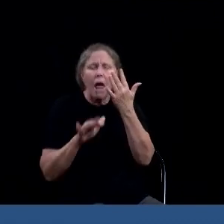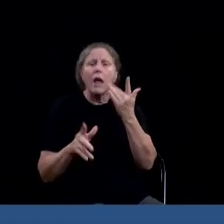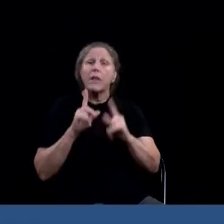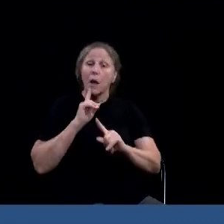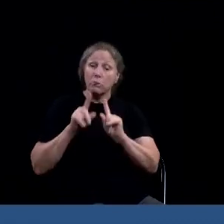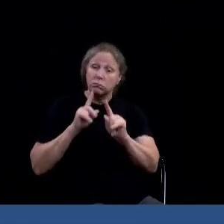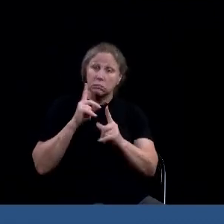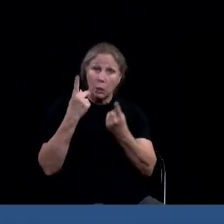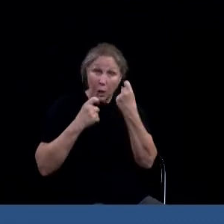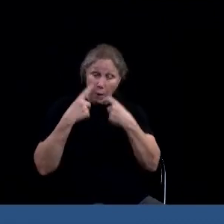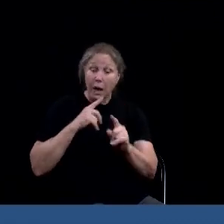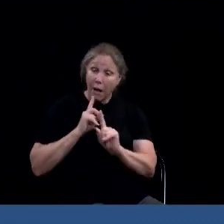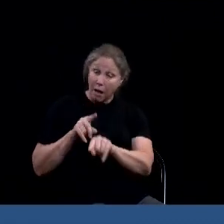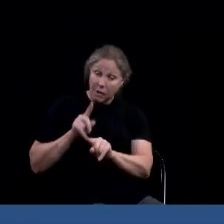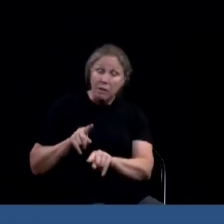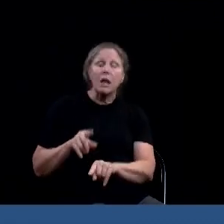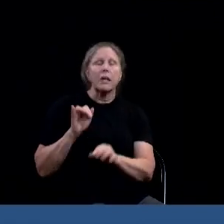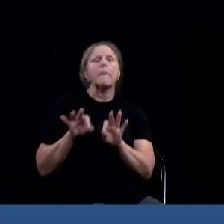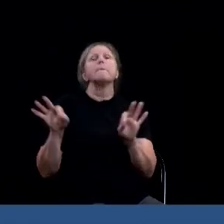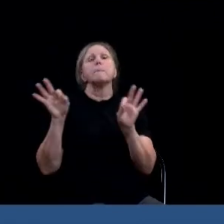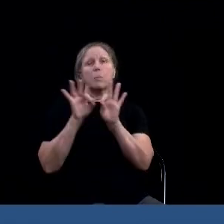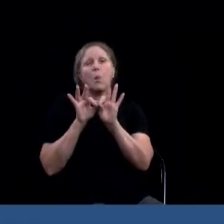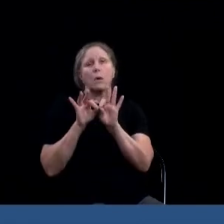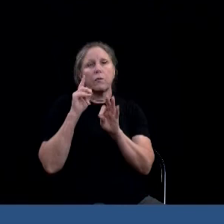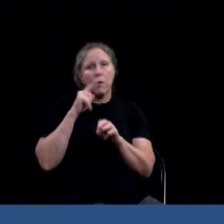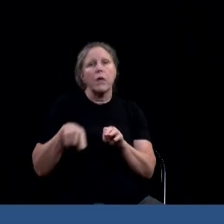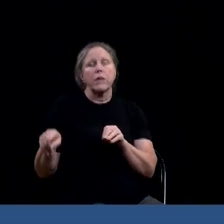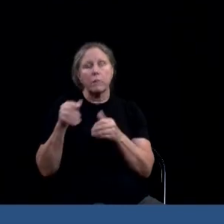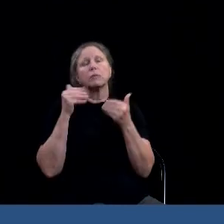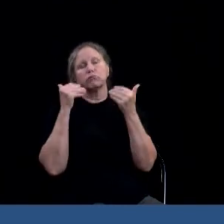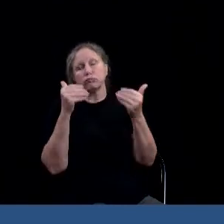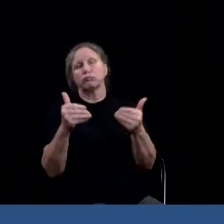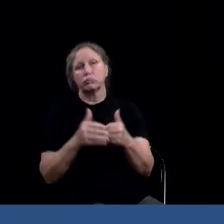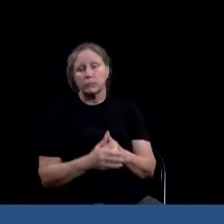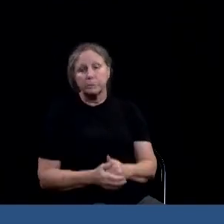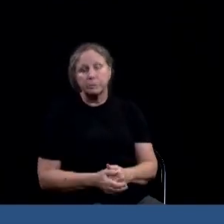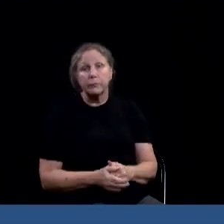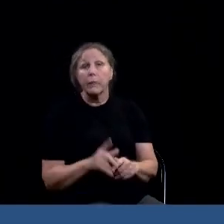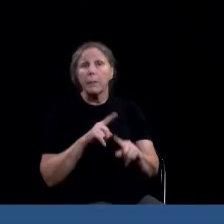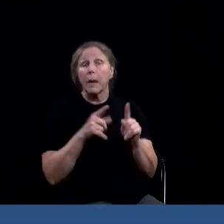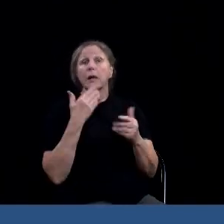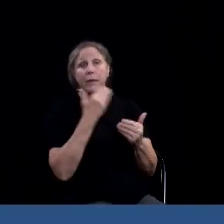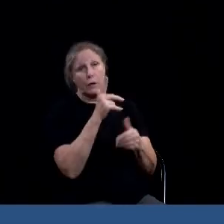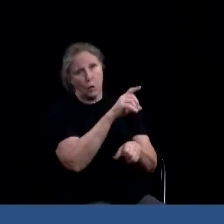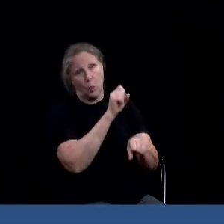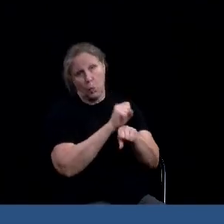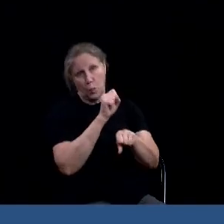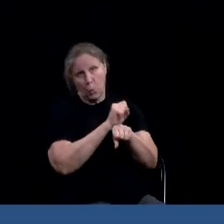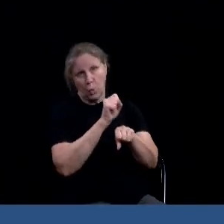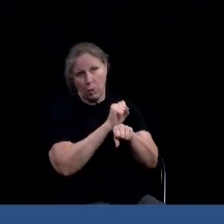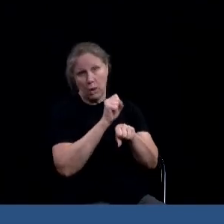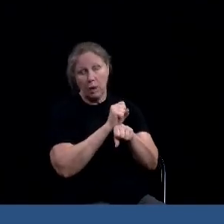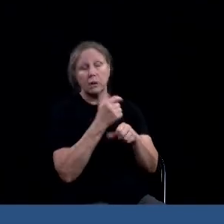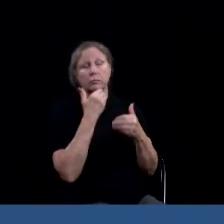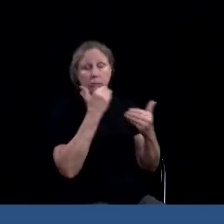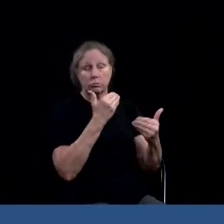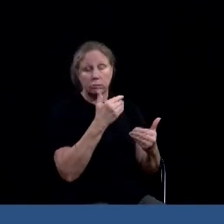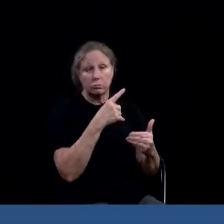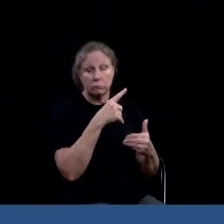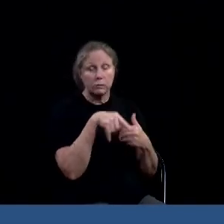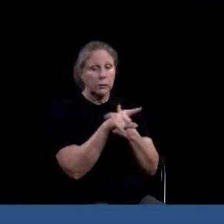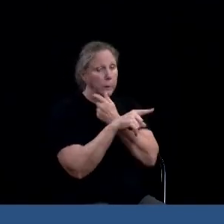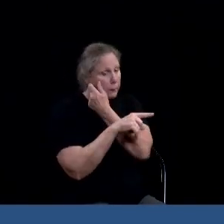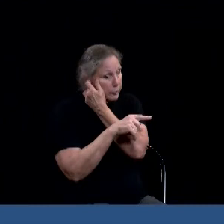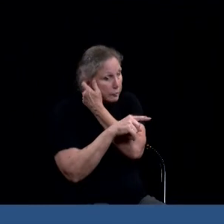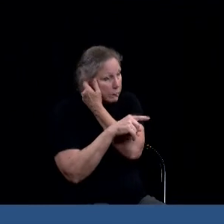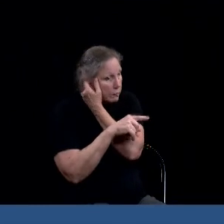forward with the other developments. But I appreciate all the work that's been done. I appreciate the fact that the residents had tremendous